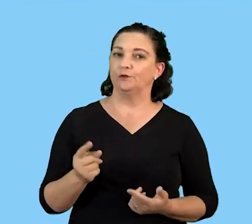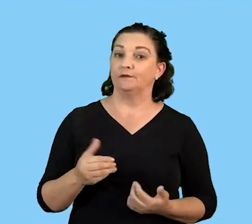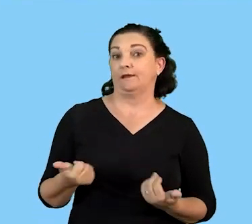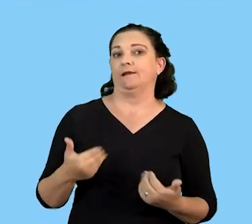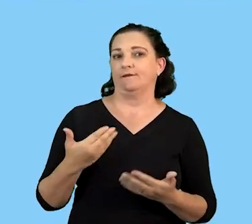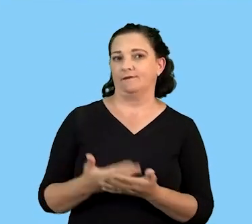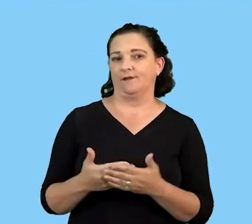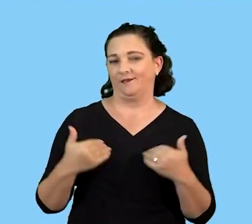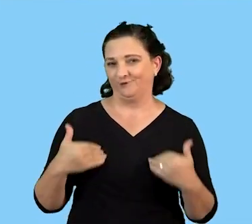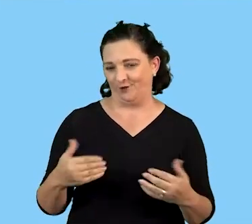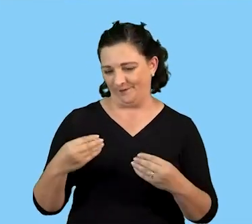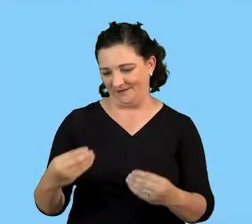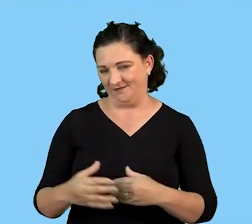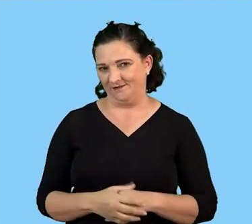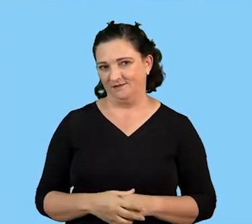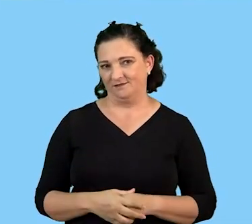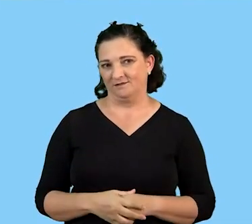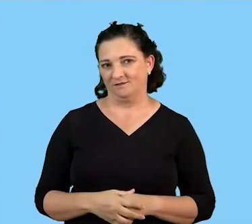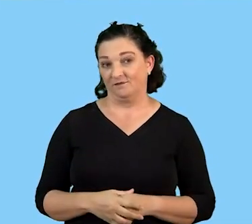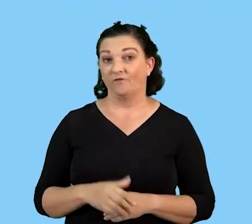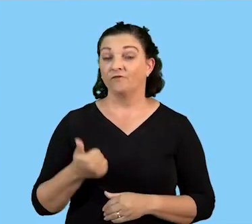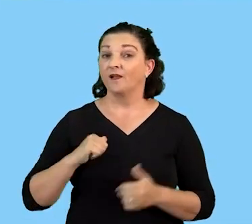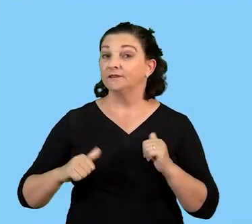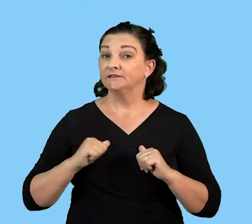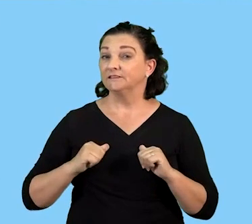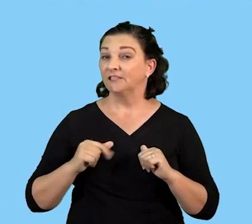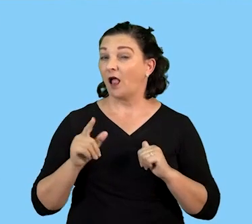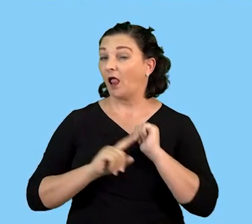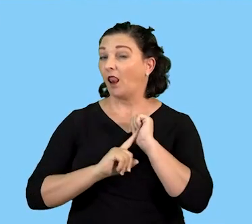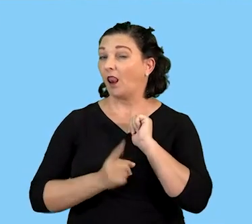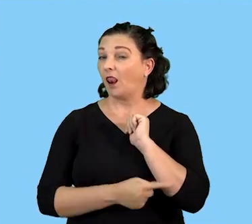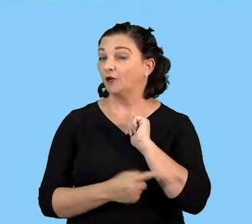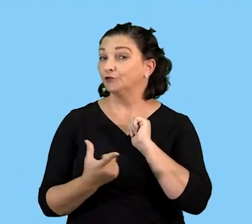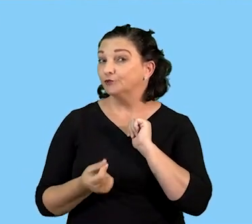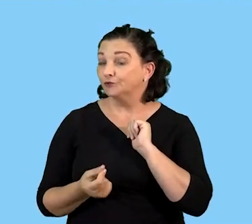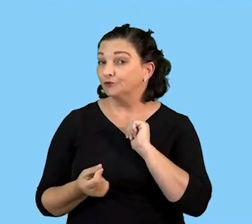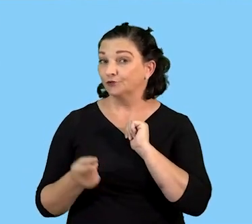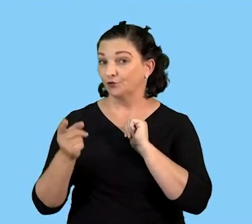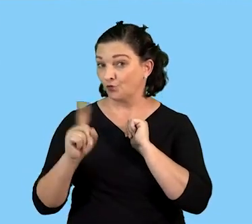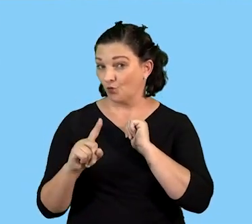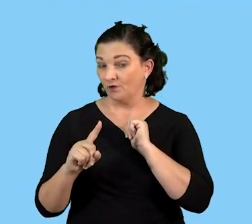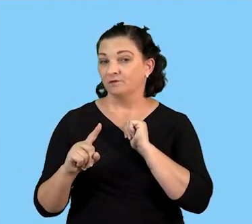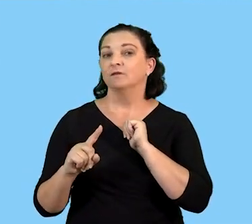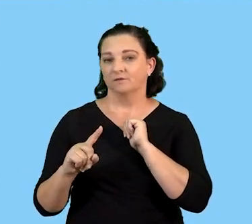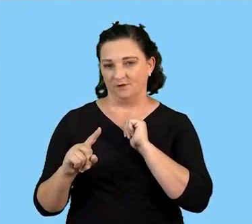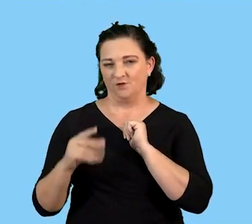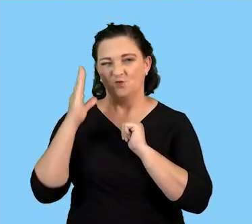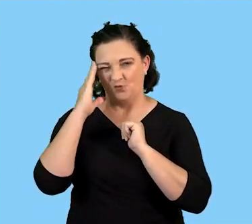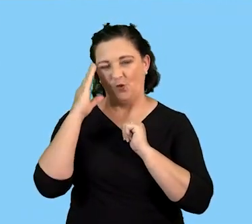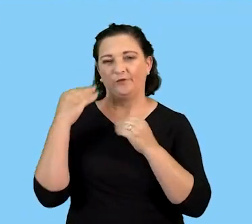a business? And then what activities will be the last activities that we are going to perform as a